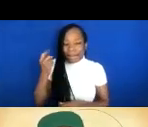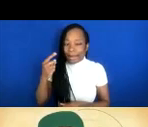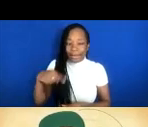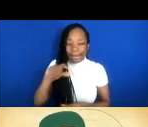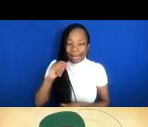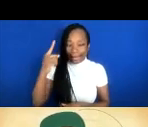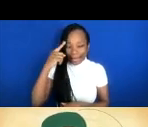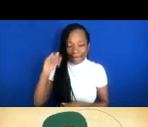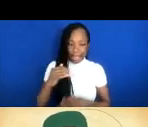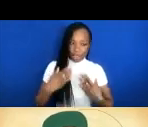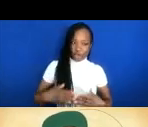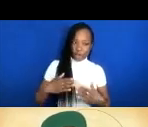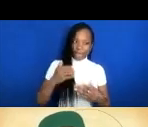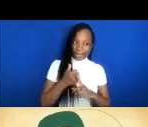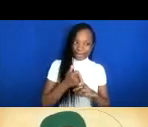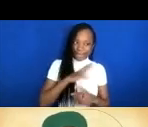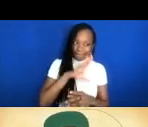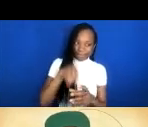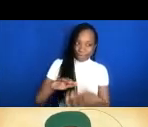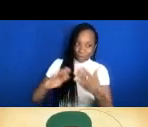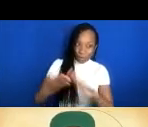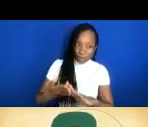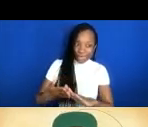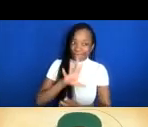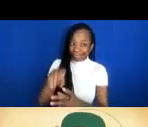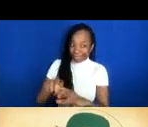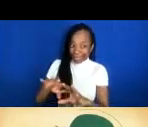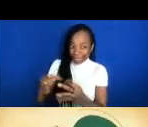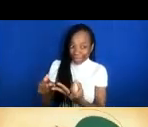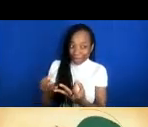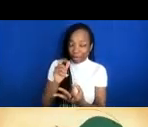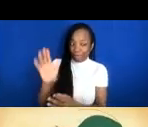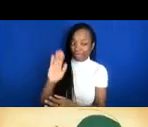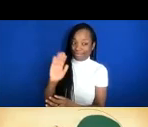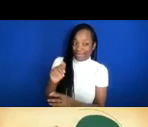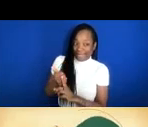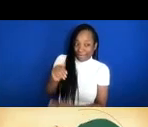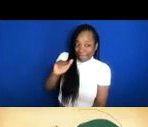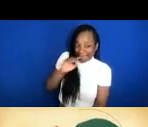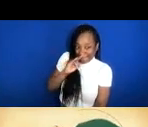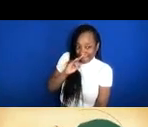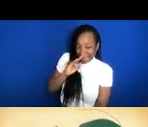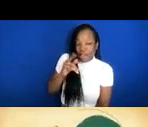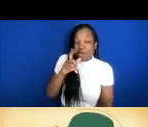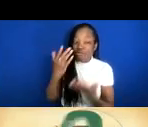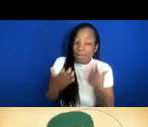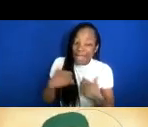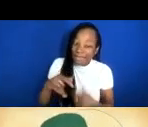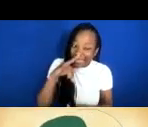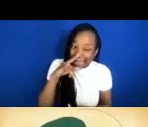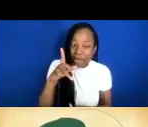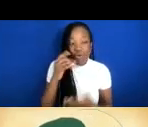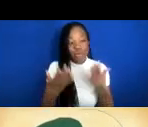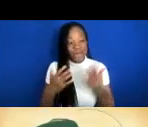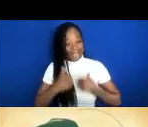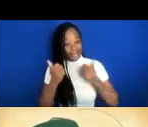is a person who's a part of a community, who's a part of a family, who was once a kid, who probably has a kid, who probably lives with